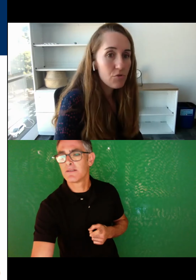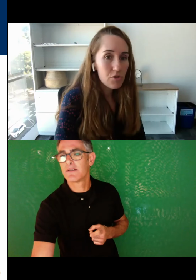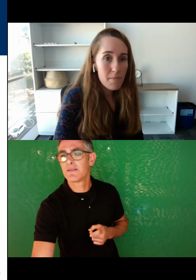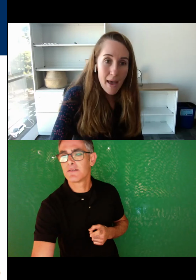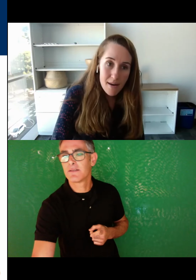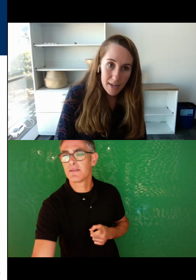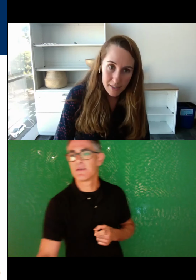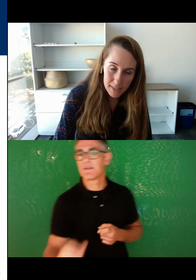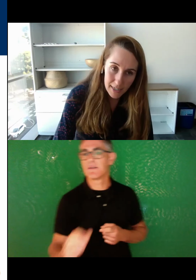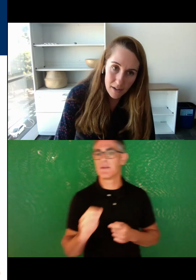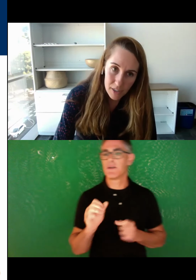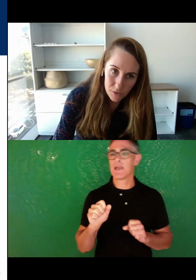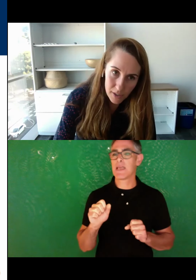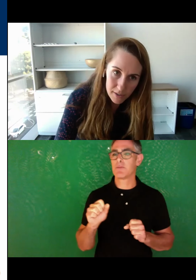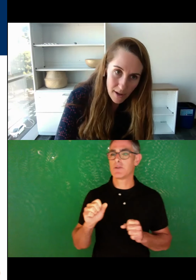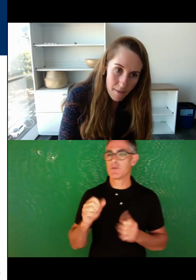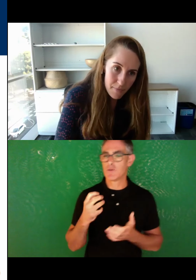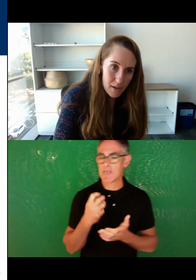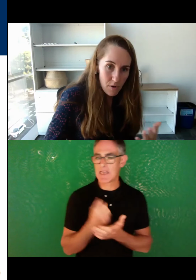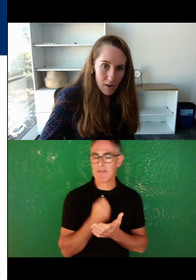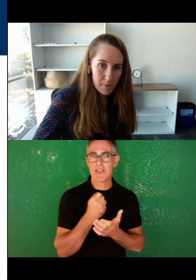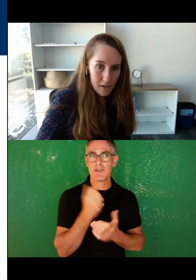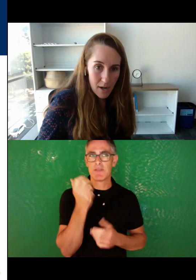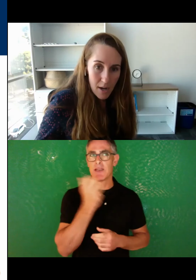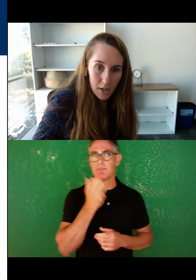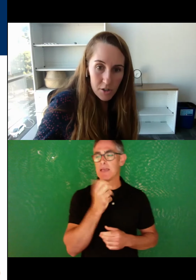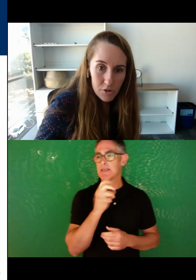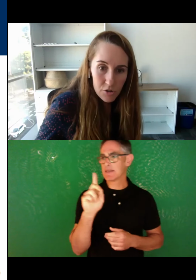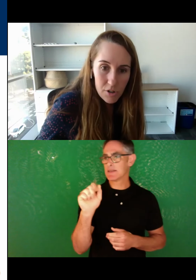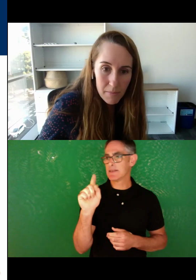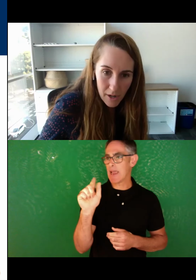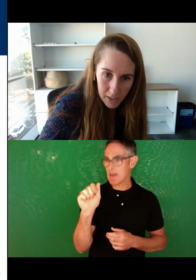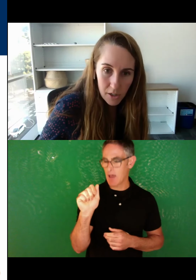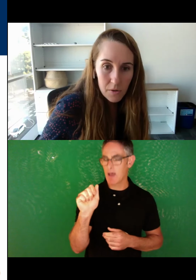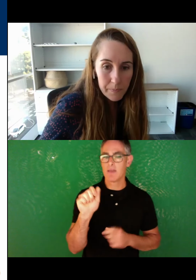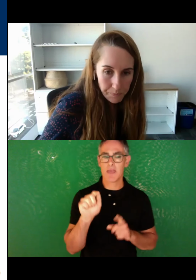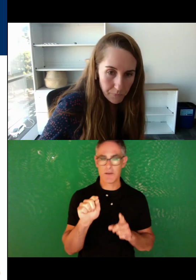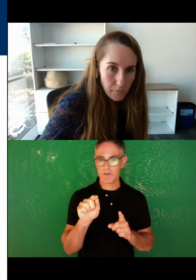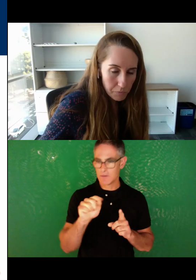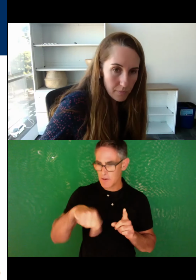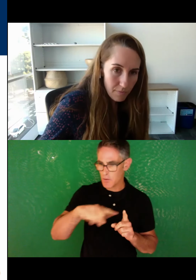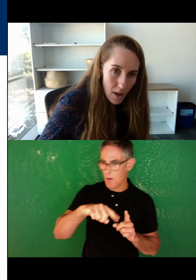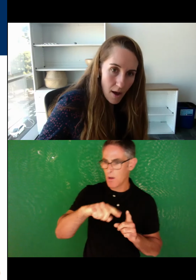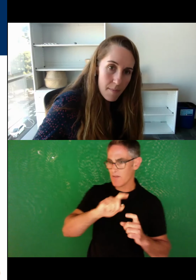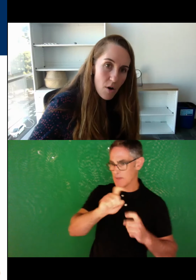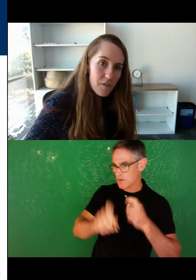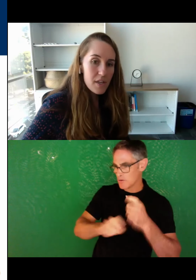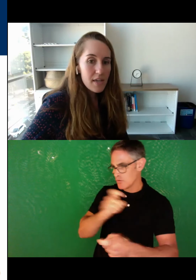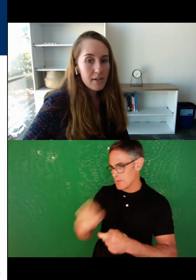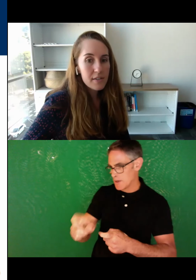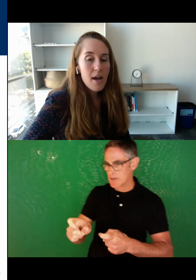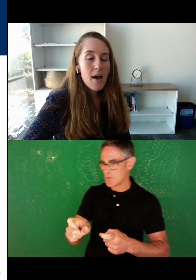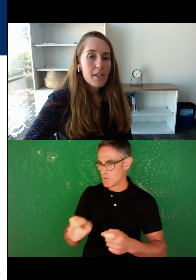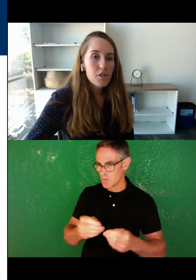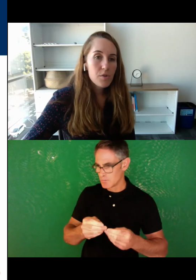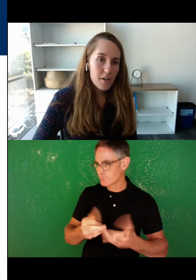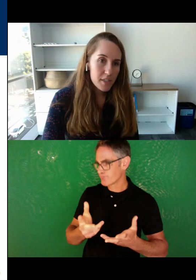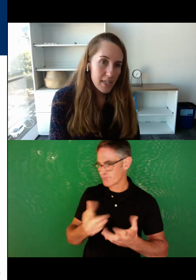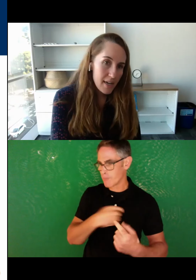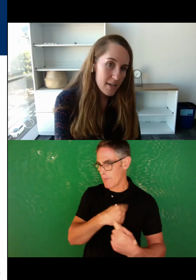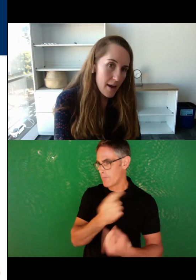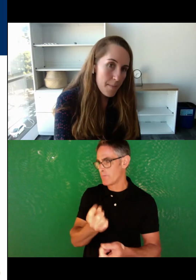this tremendous data resource that you all have been contributing to over the years